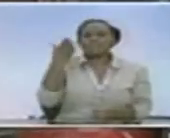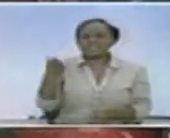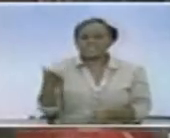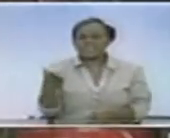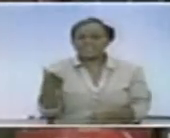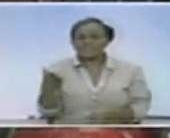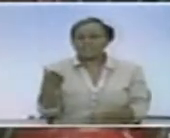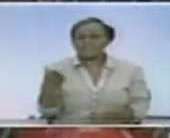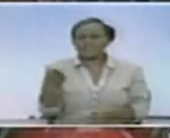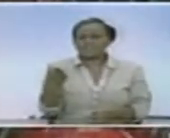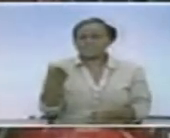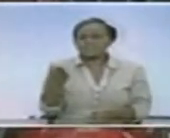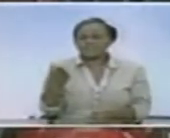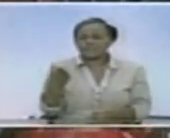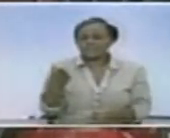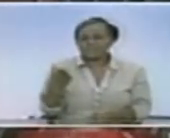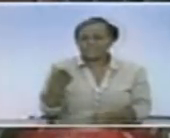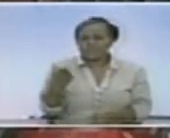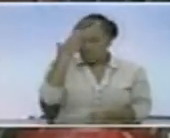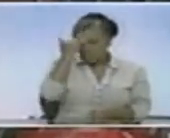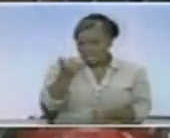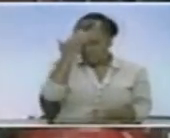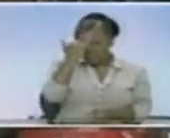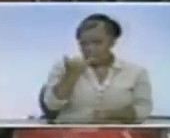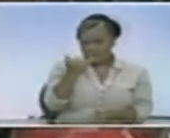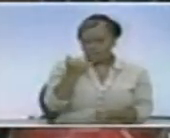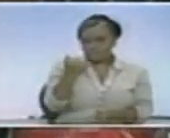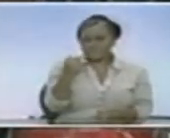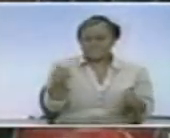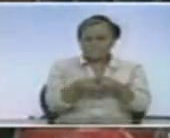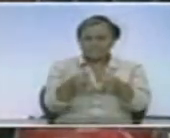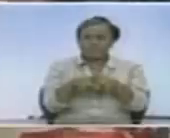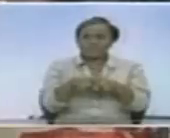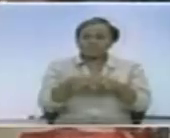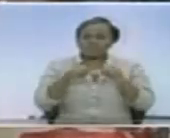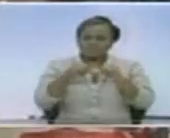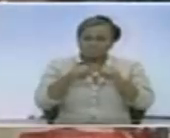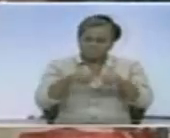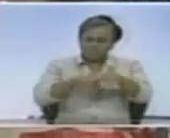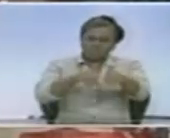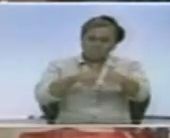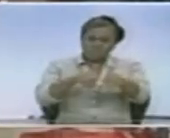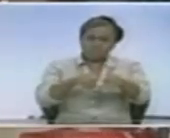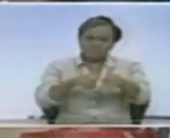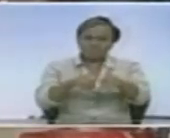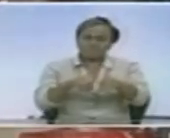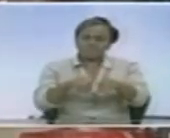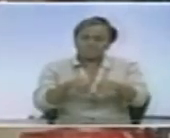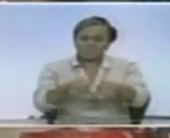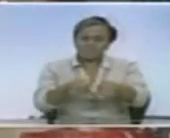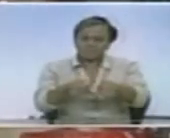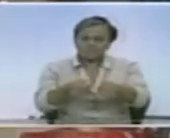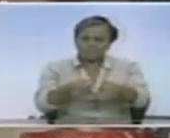up sharp, and that's what you want. You're meant to be. And we keep dropping the ball, don't we? Yeah, I